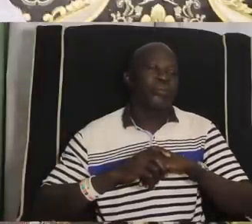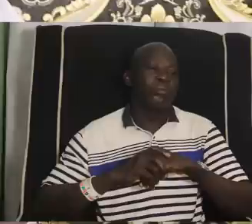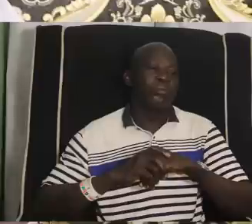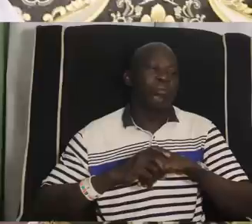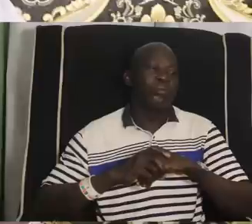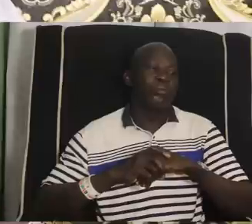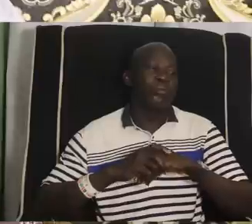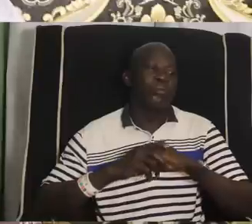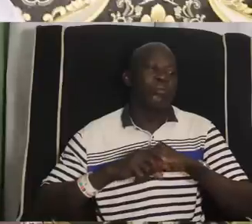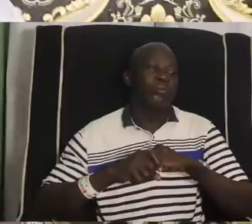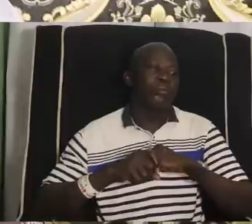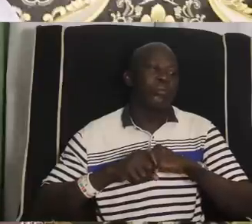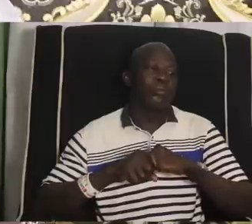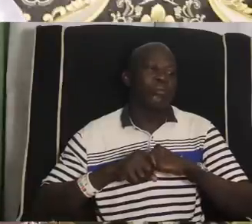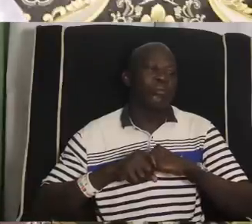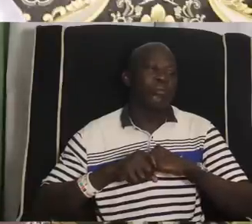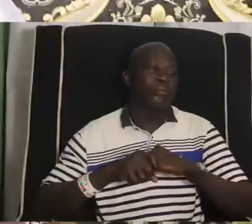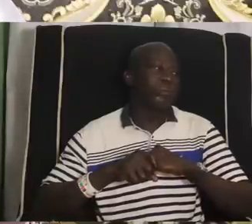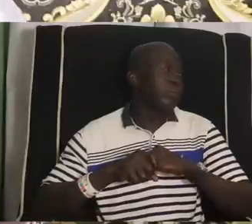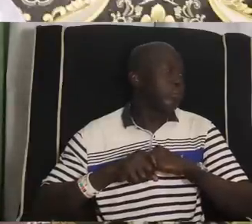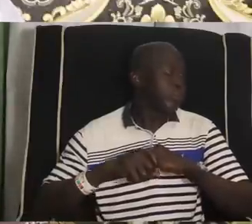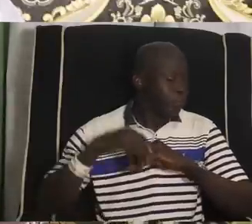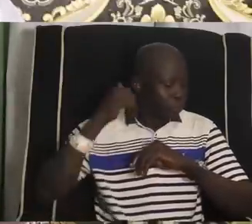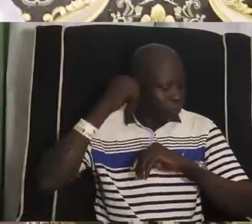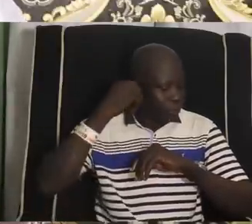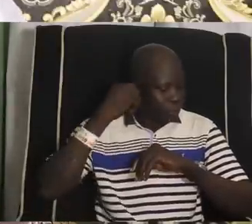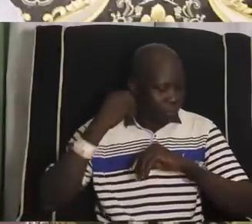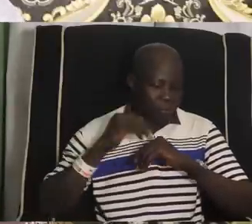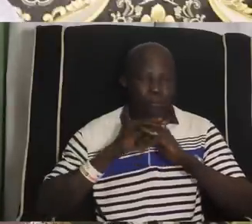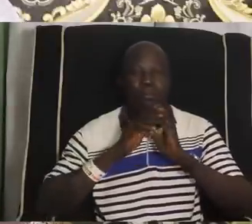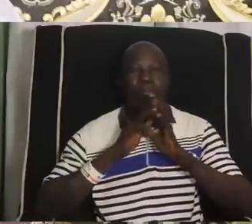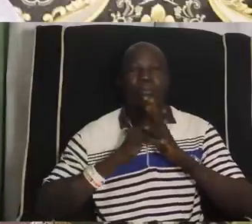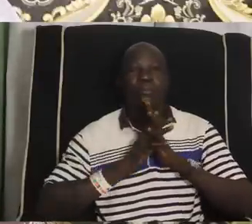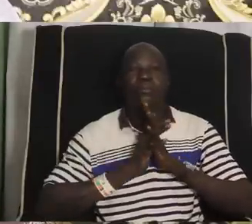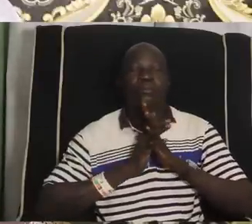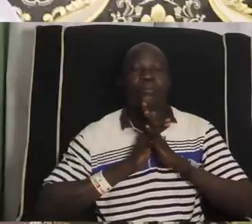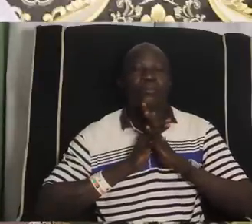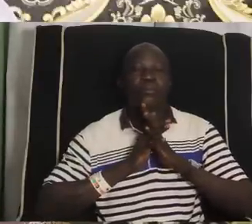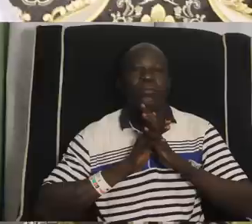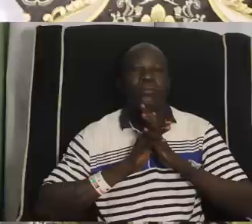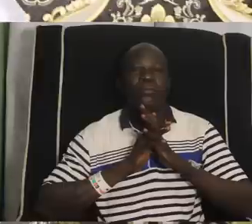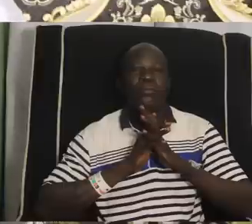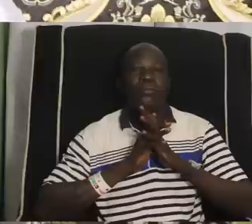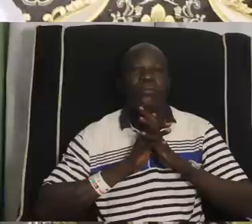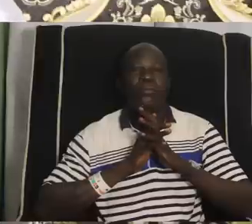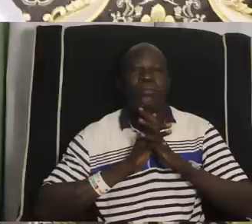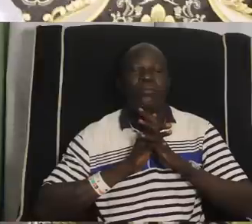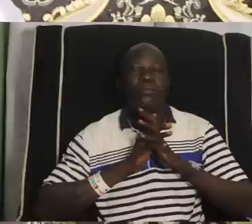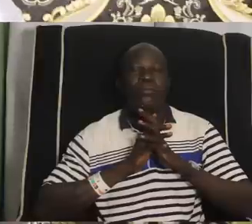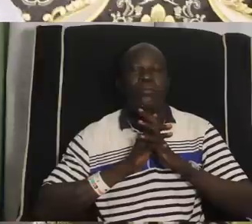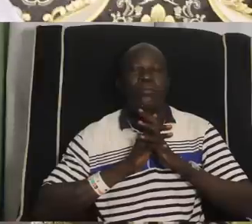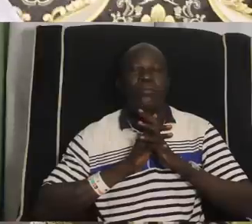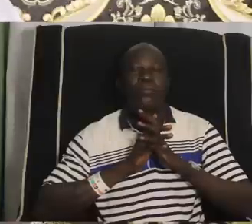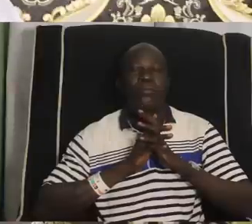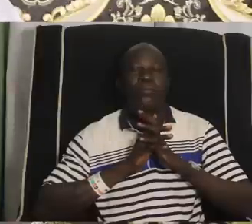mi. Àmọ́ ó ní sì wí fún pé èmi fẹ́ Tamari àbúrò Absalomu arákùnrin mi. Jonadabu sì wí fún pé dùbúlẹ̀ ní ibùsùn rẹ̀ kí ìwọ